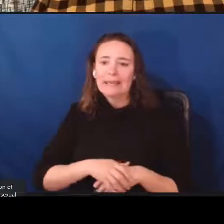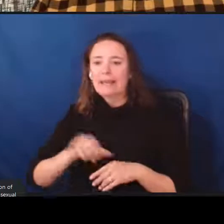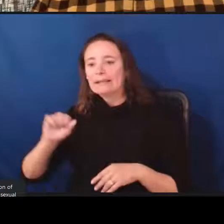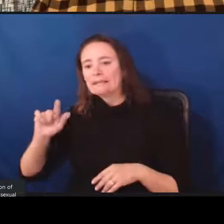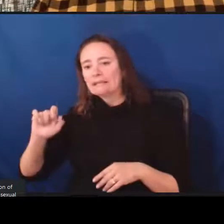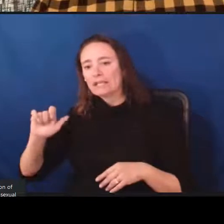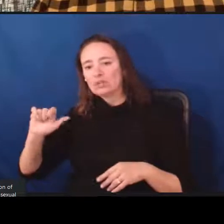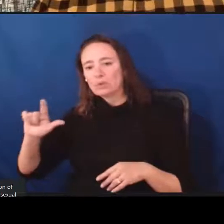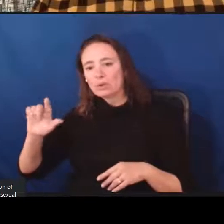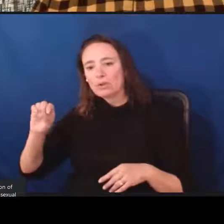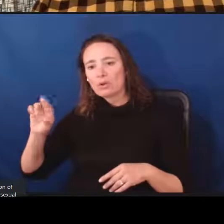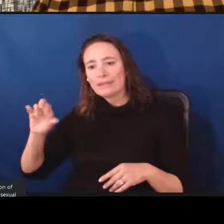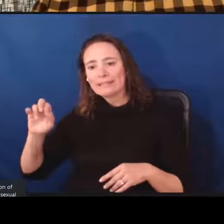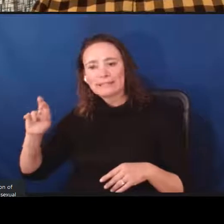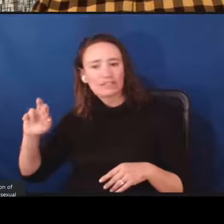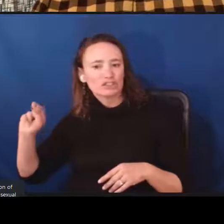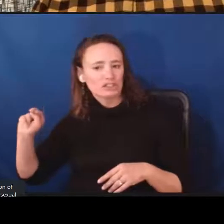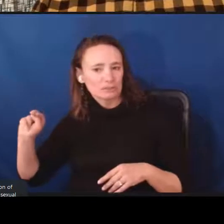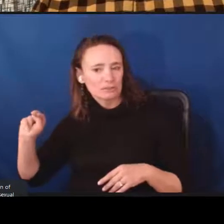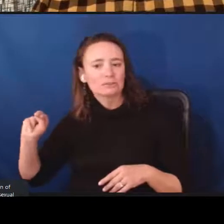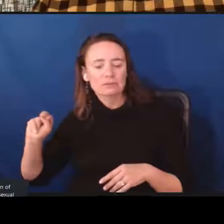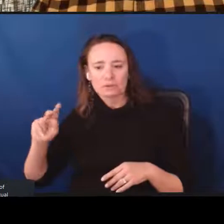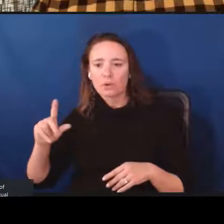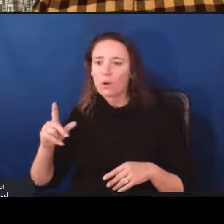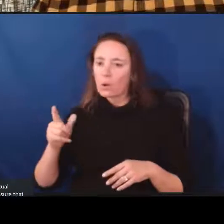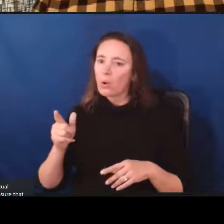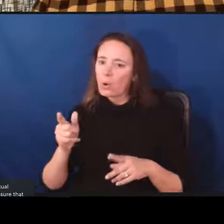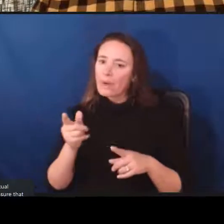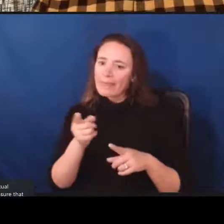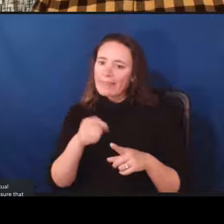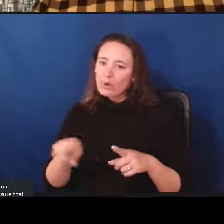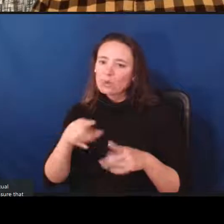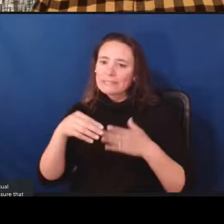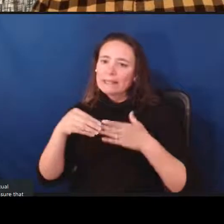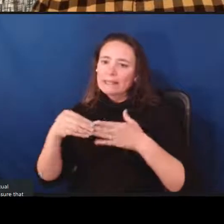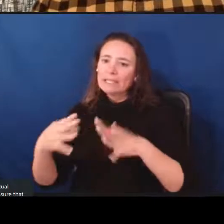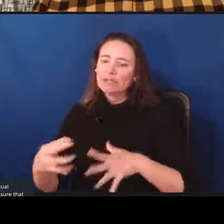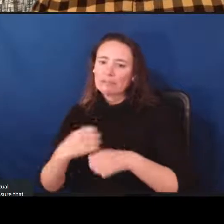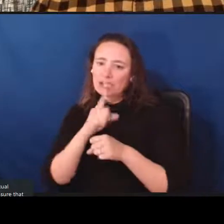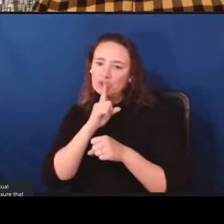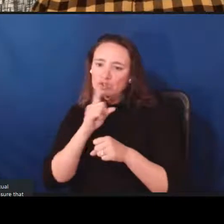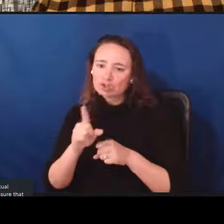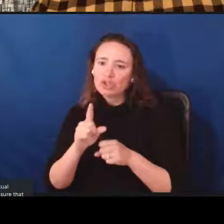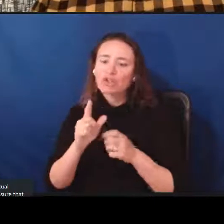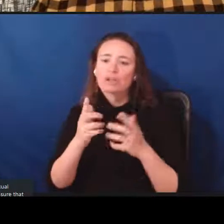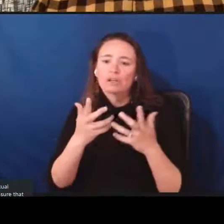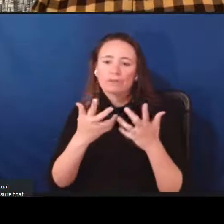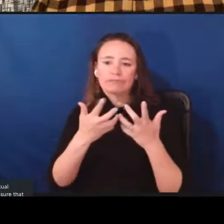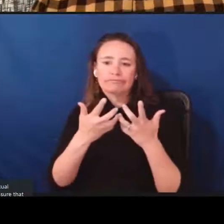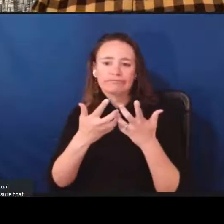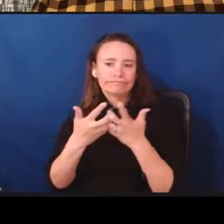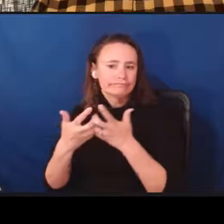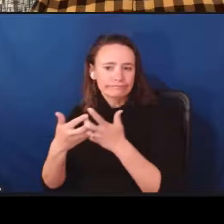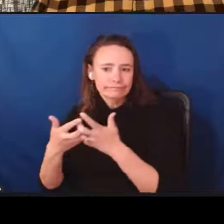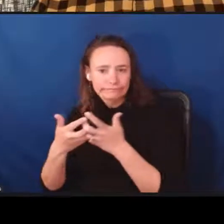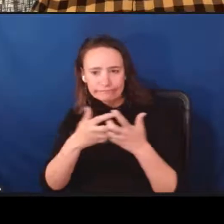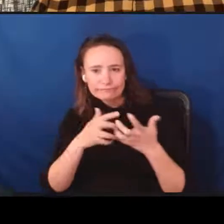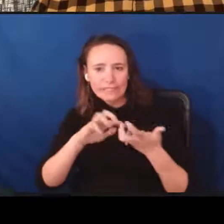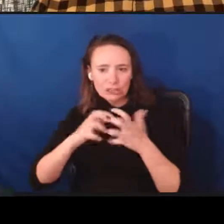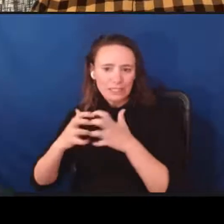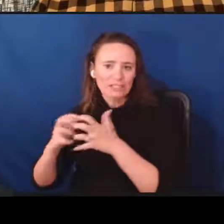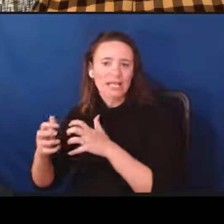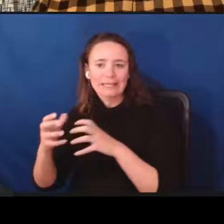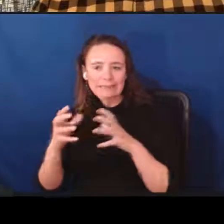So they're also making sure that the cross collaboration is happening. So that's really good to